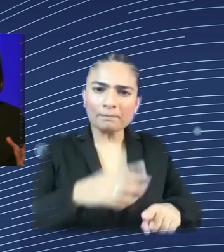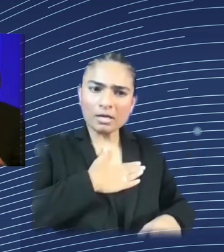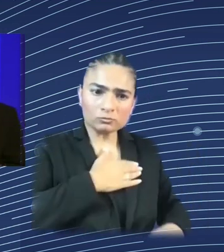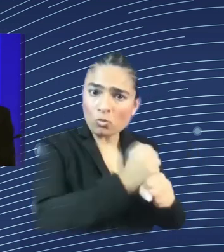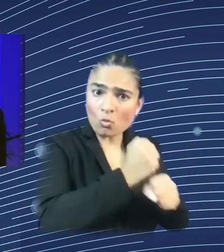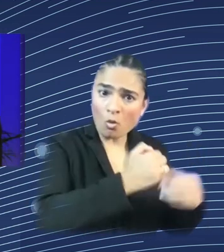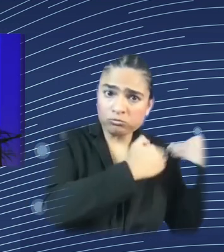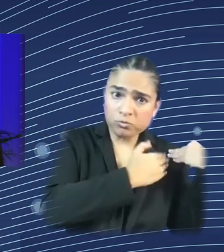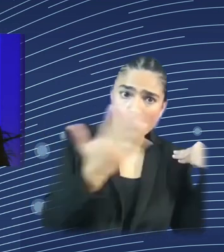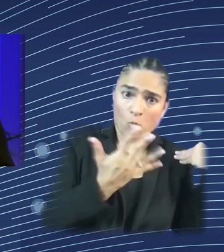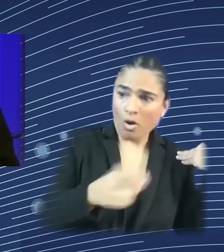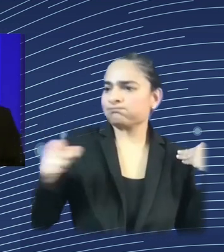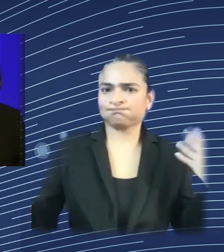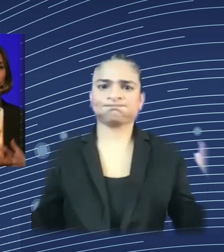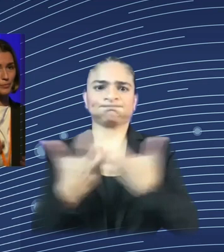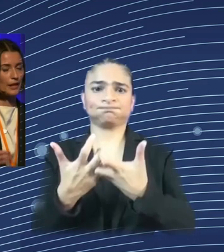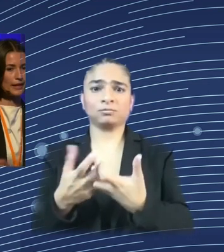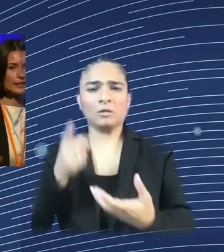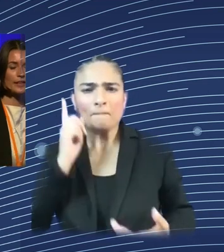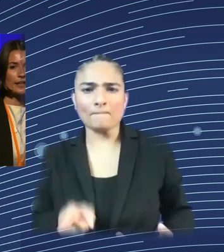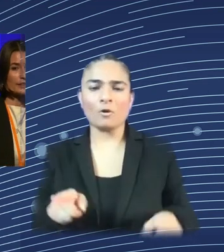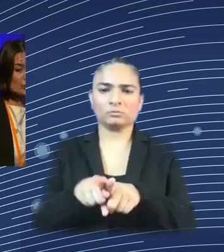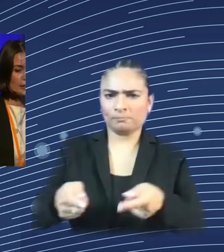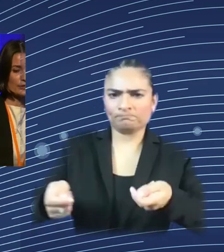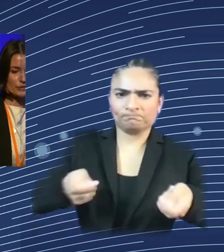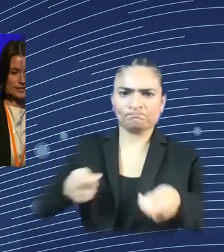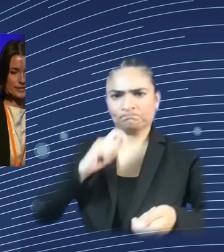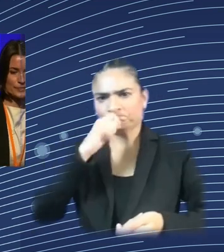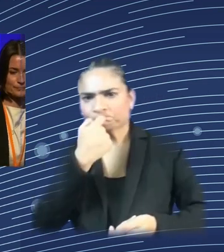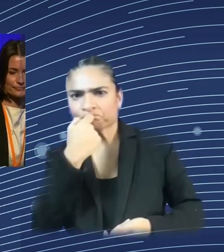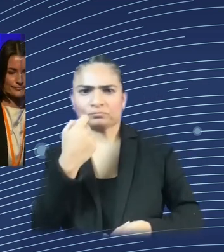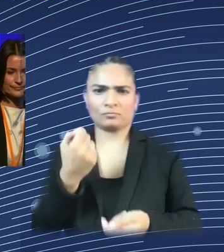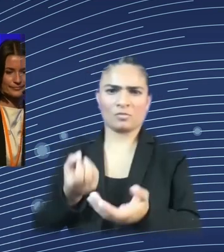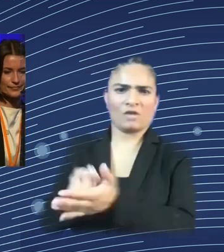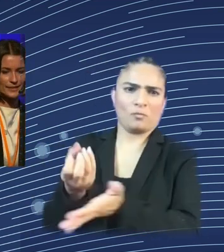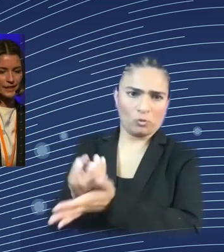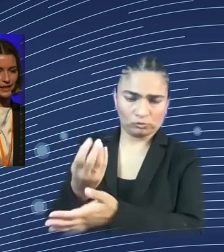these tasks to an AI tool, this could also imply additional risks.